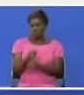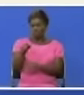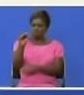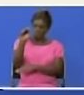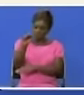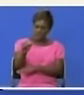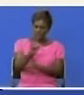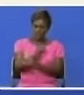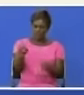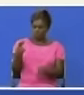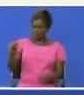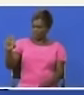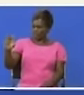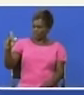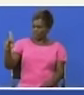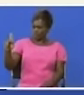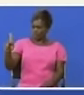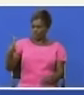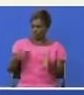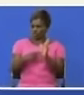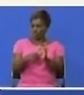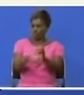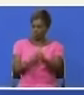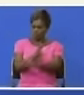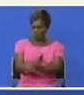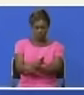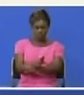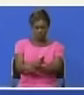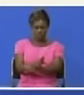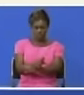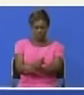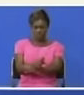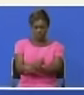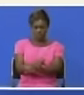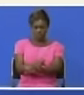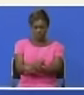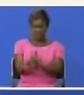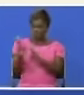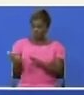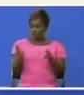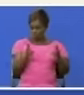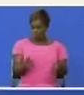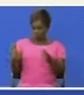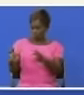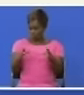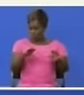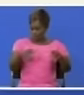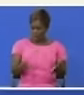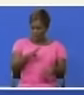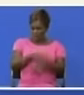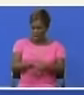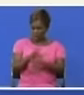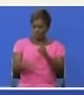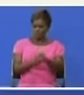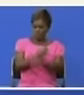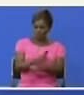for Netflix to submit movie by movie. I've seen that some people writing okay. that. Because normally the way we classify, we get